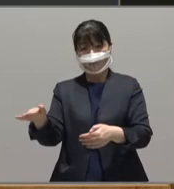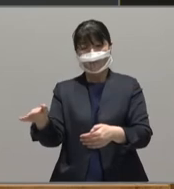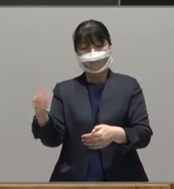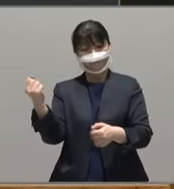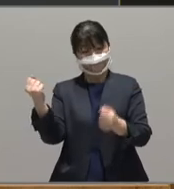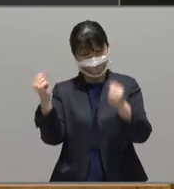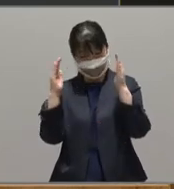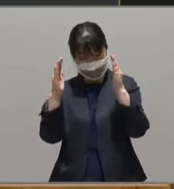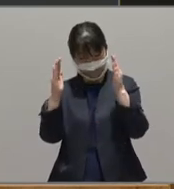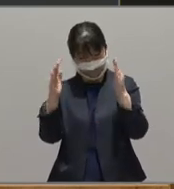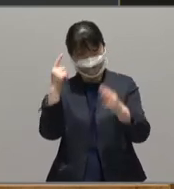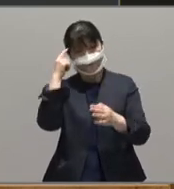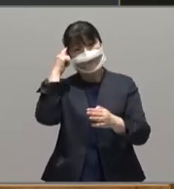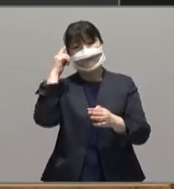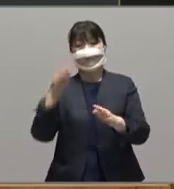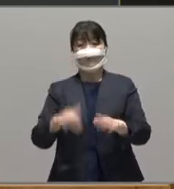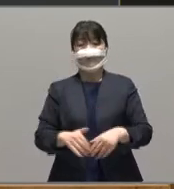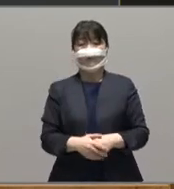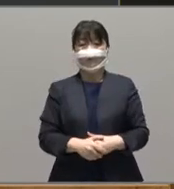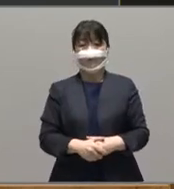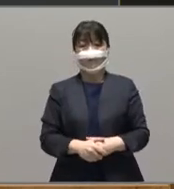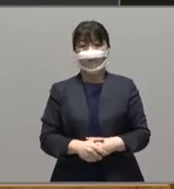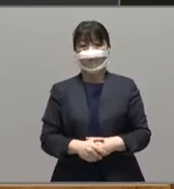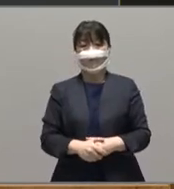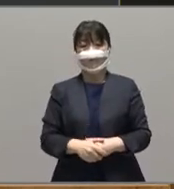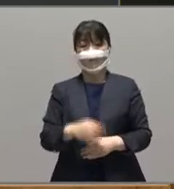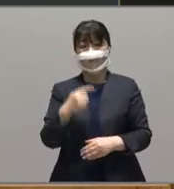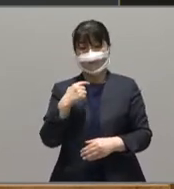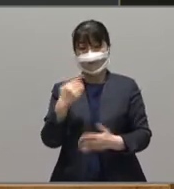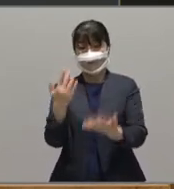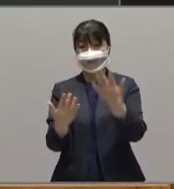really impressed by this. I can feel the passion of everyone involved.